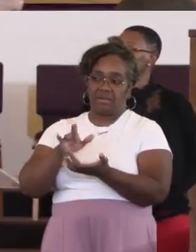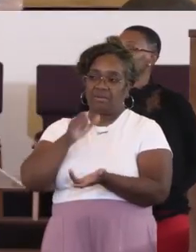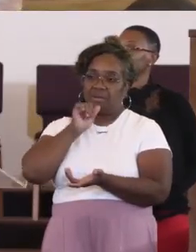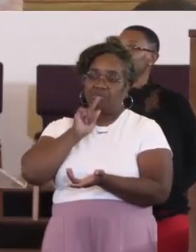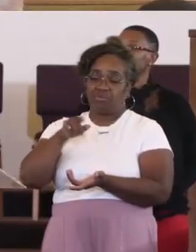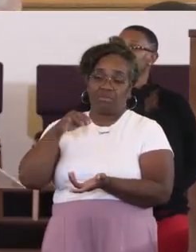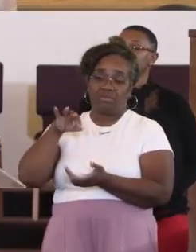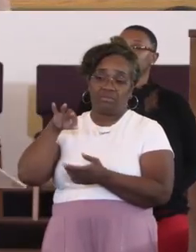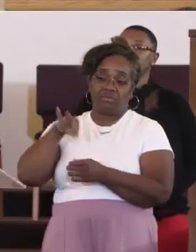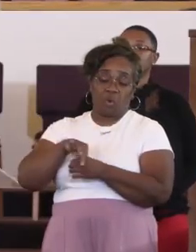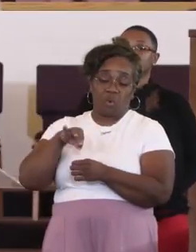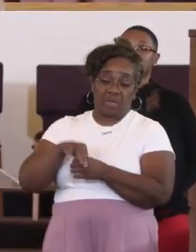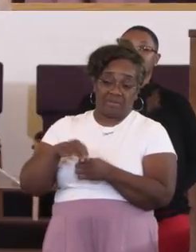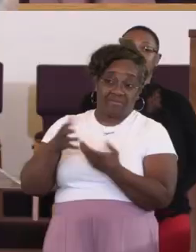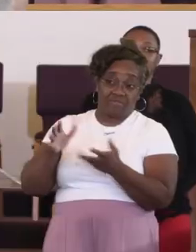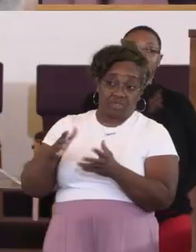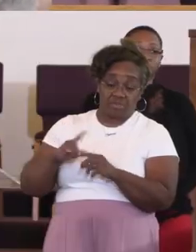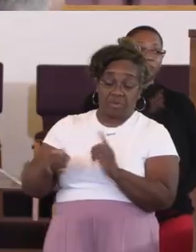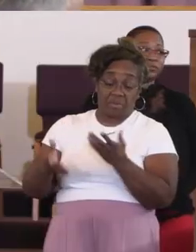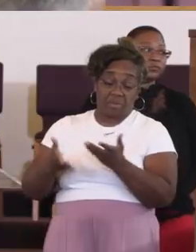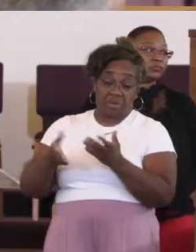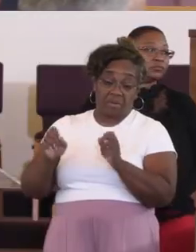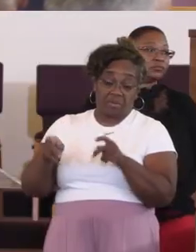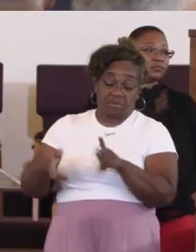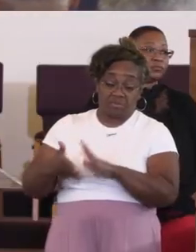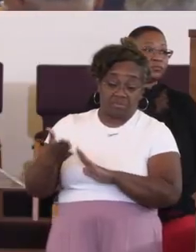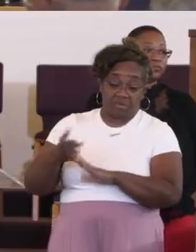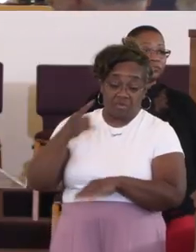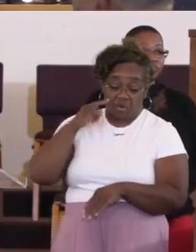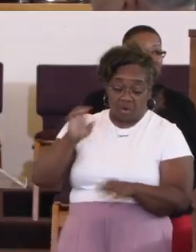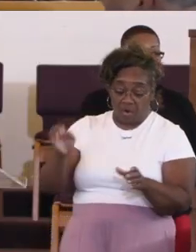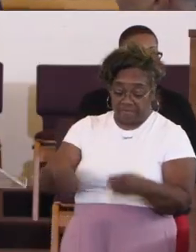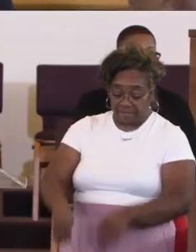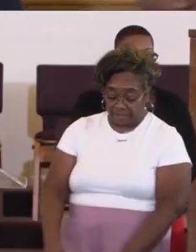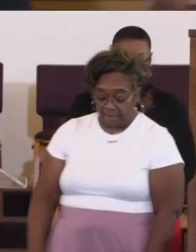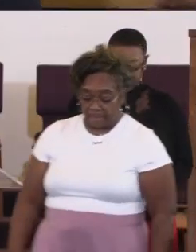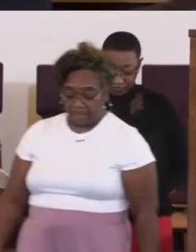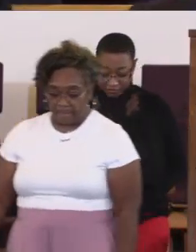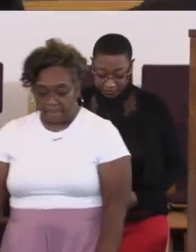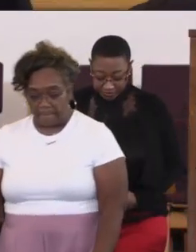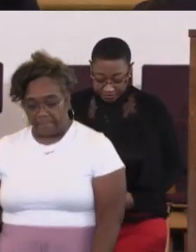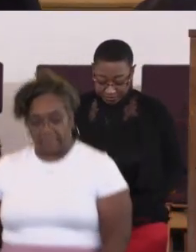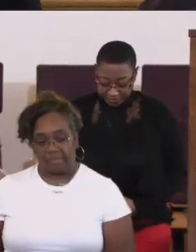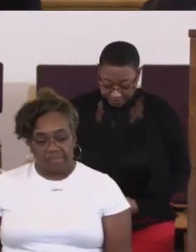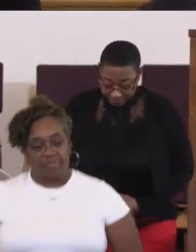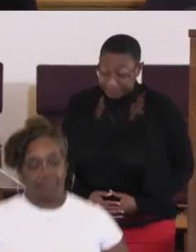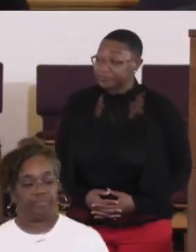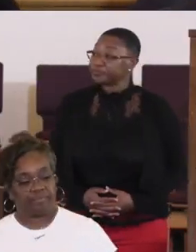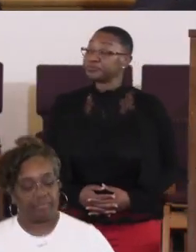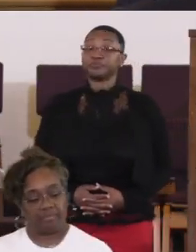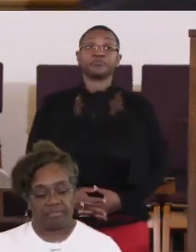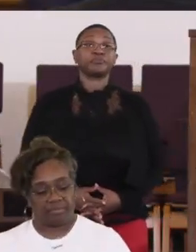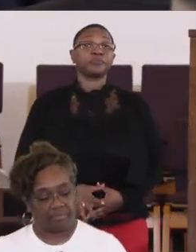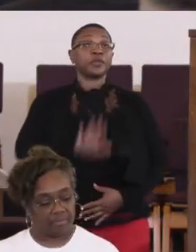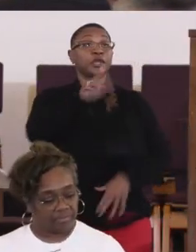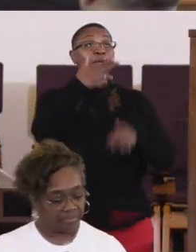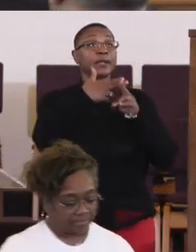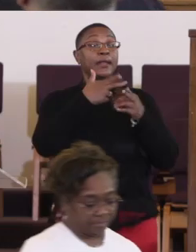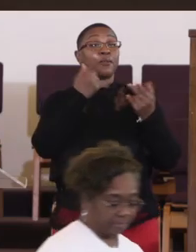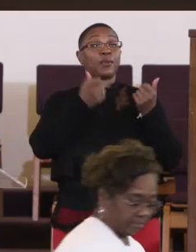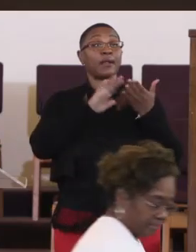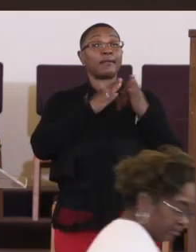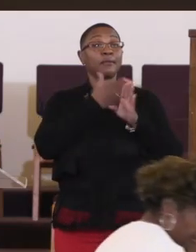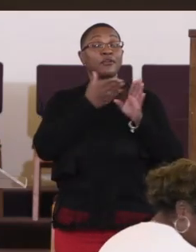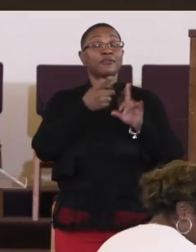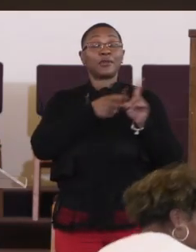yet, but maybe there's an opportunity to run for office. Okay, which side are we on? Go ahead. Tell us your name, what neighborhood you're from. My